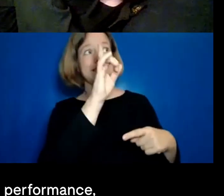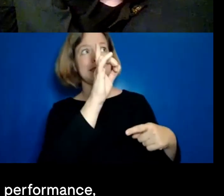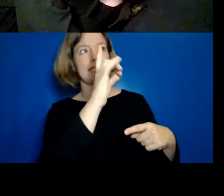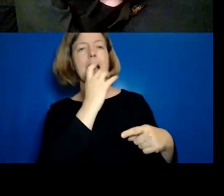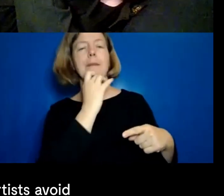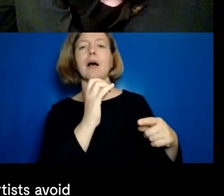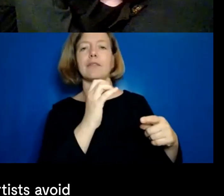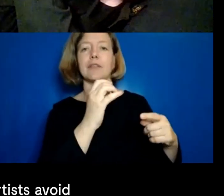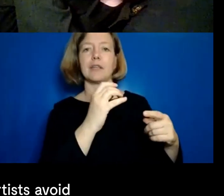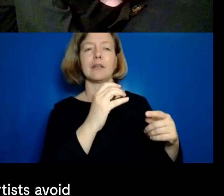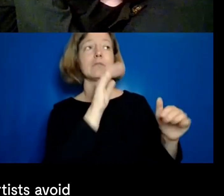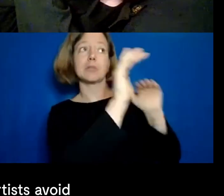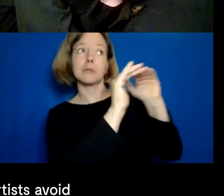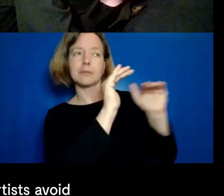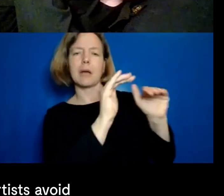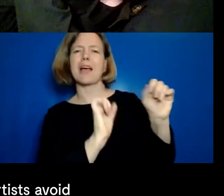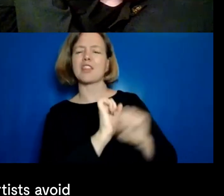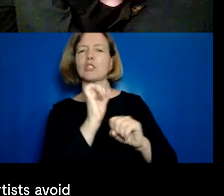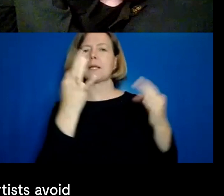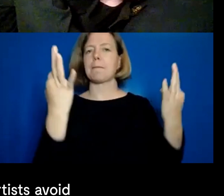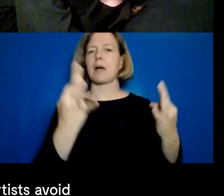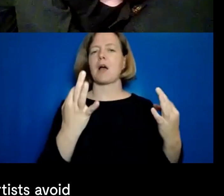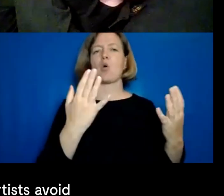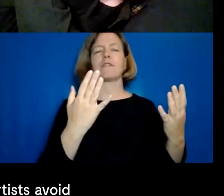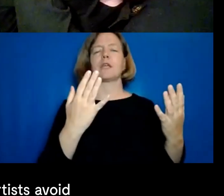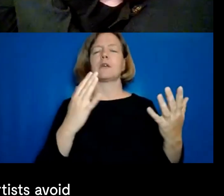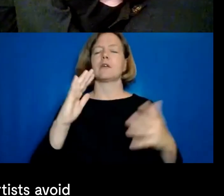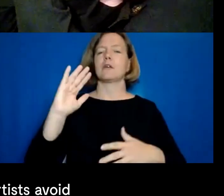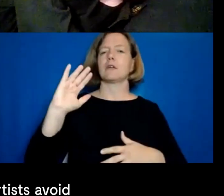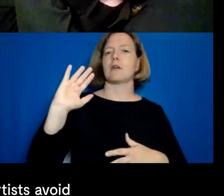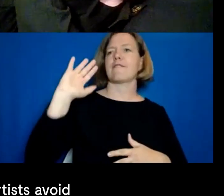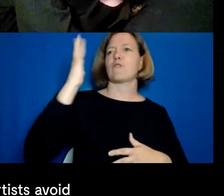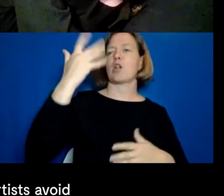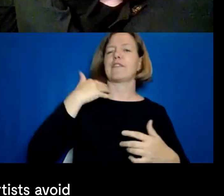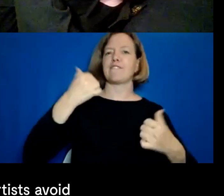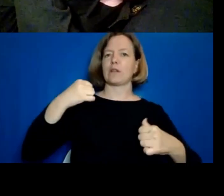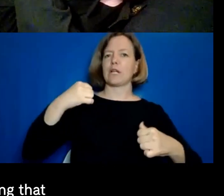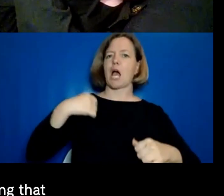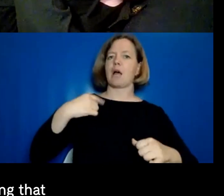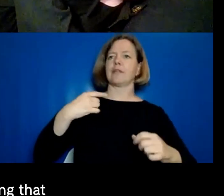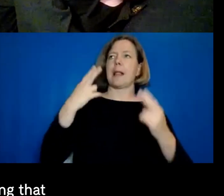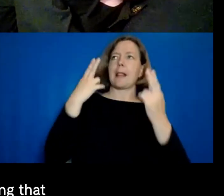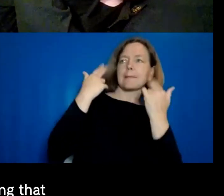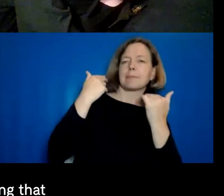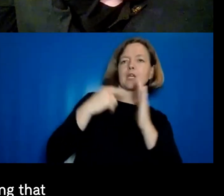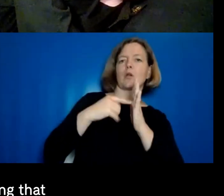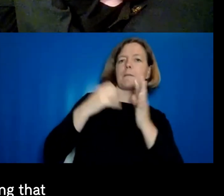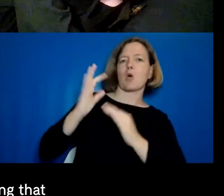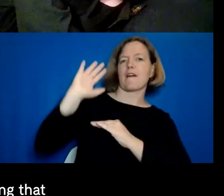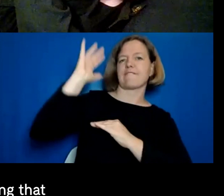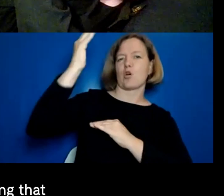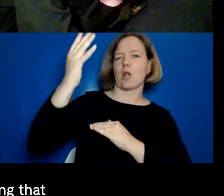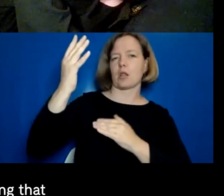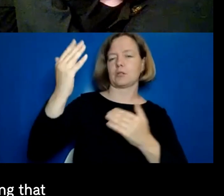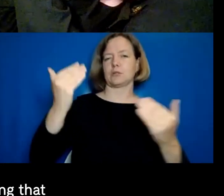succeed? So how can artists avoid letting that pressure influence the work, and by doing that,